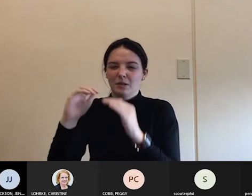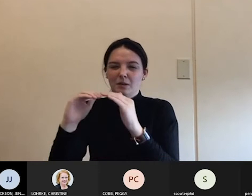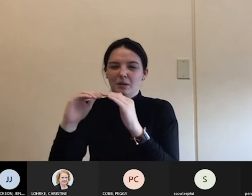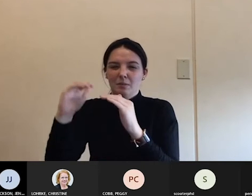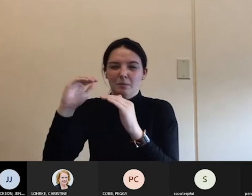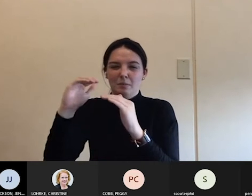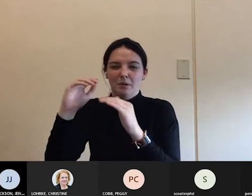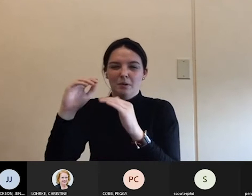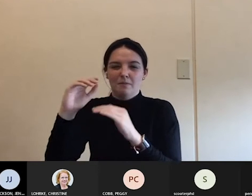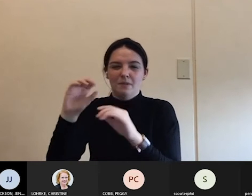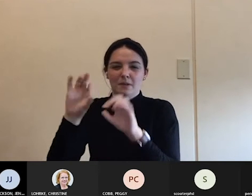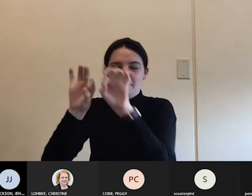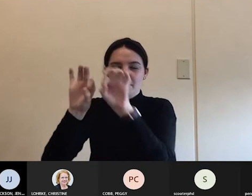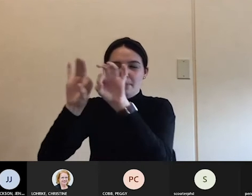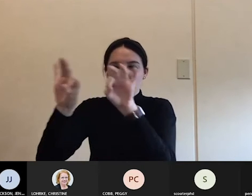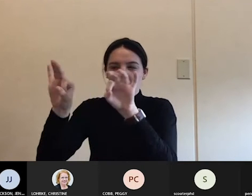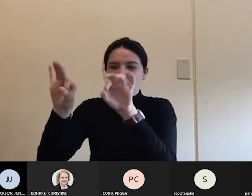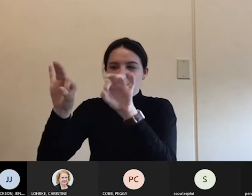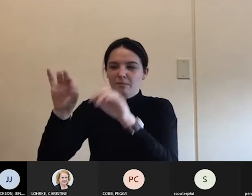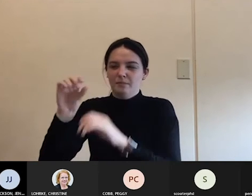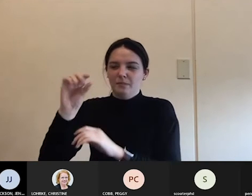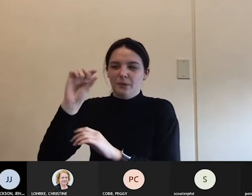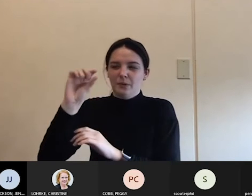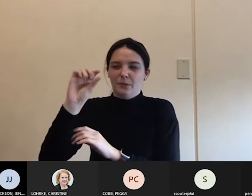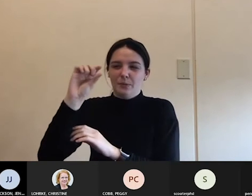tape